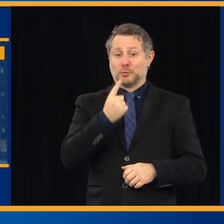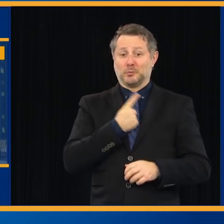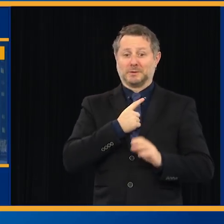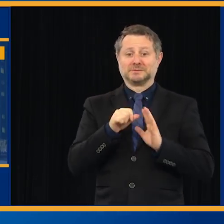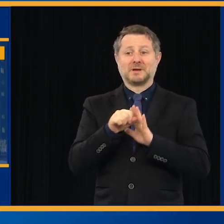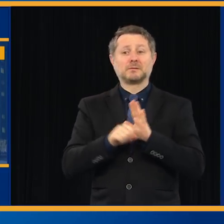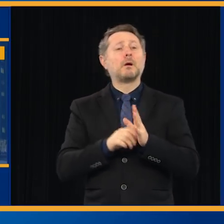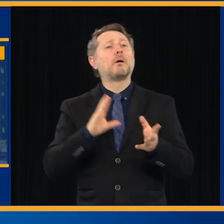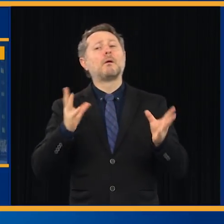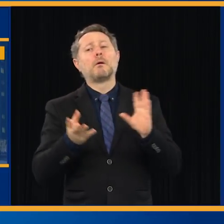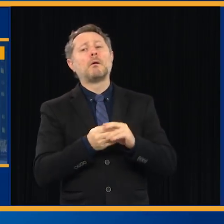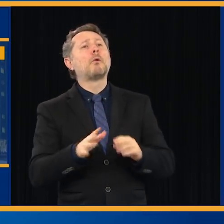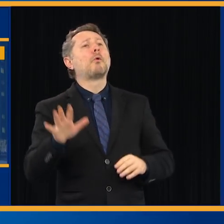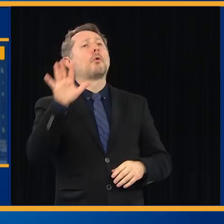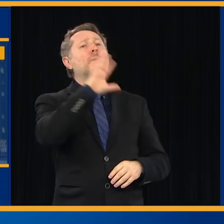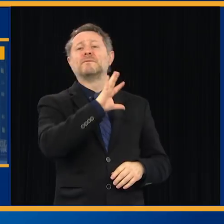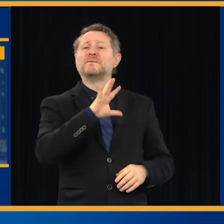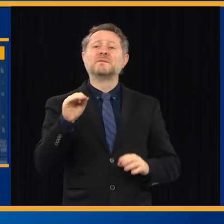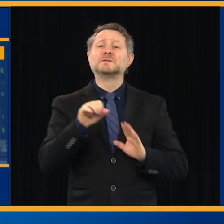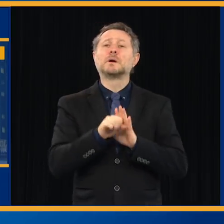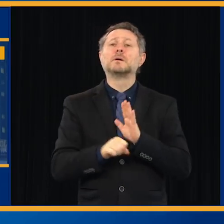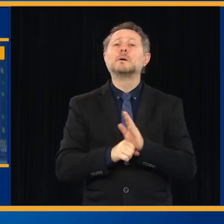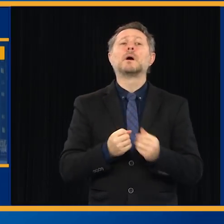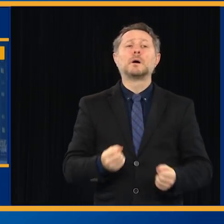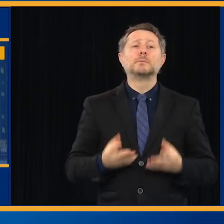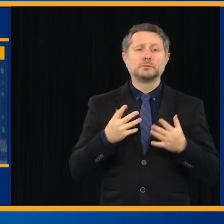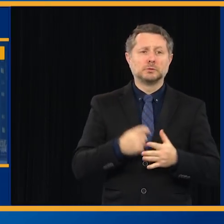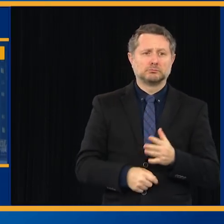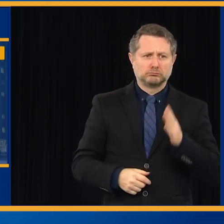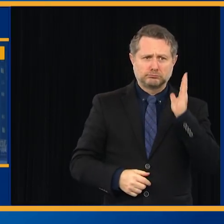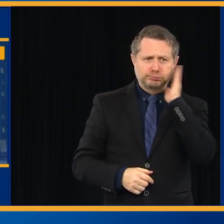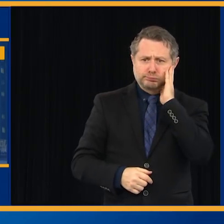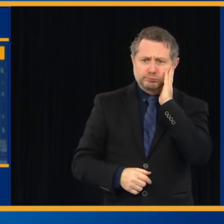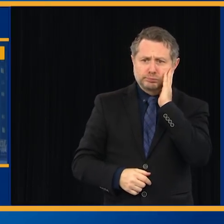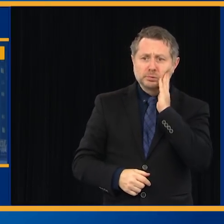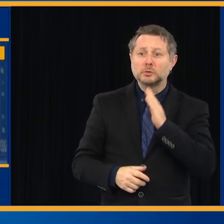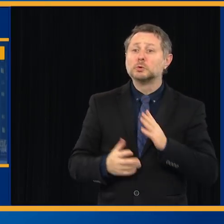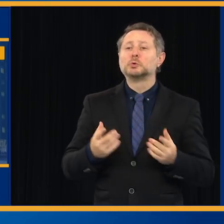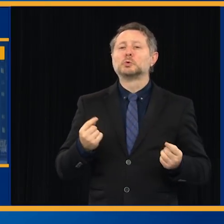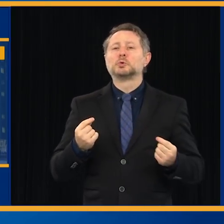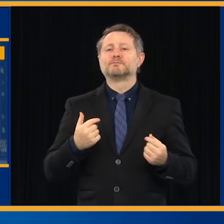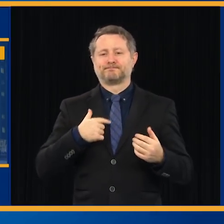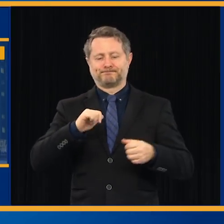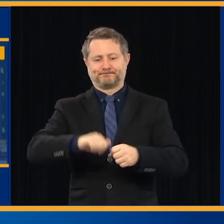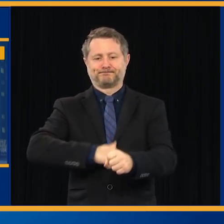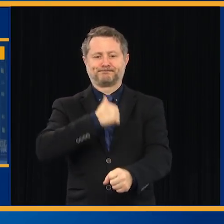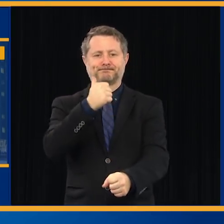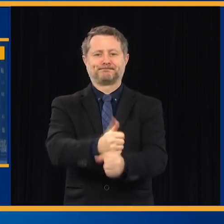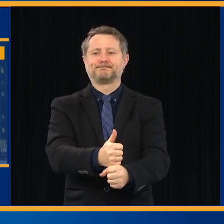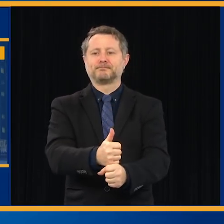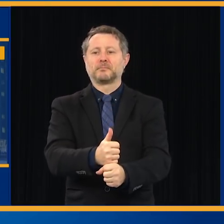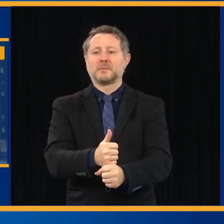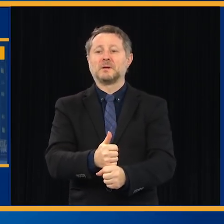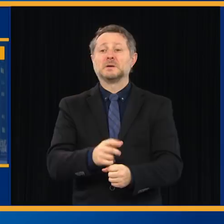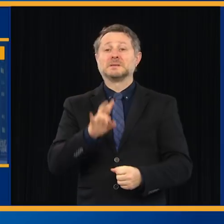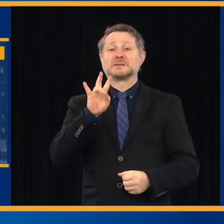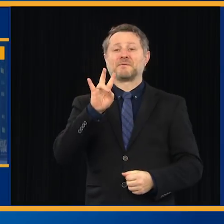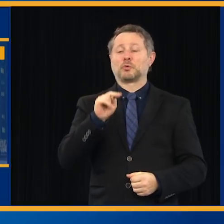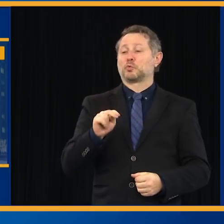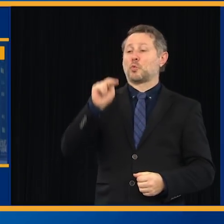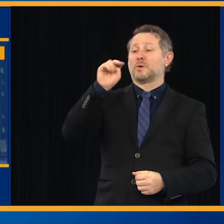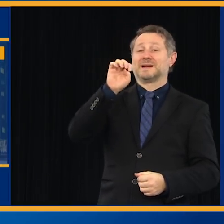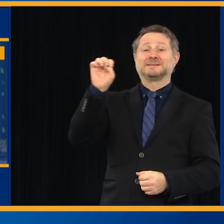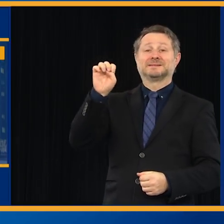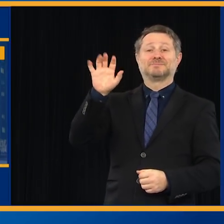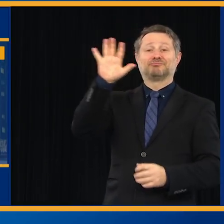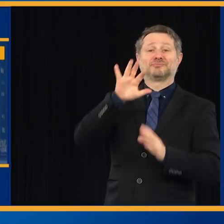that's us purchasing from China and around the world. We're going to form a consortium with our 7 Northeast partner